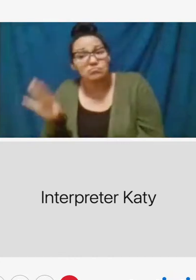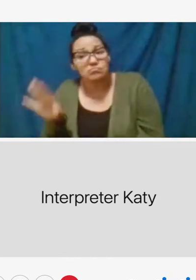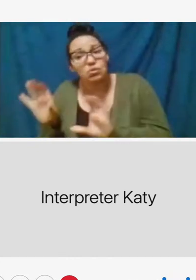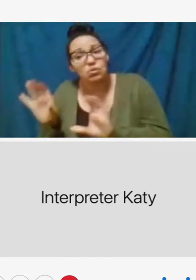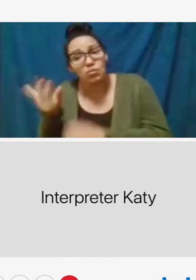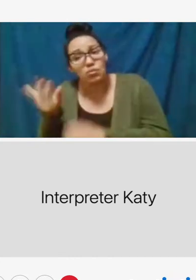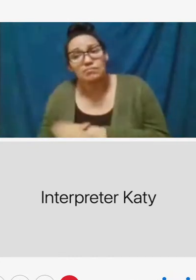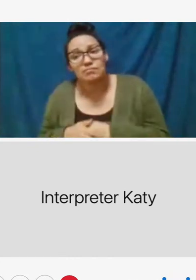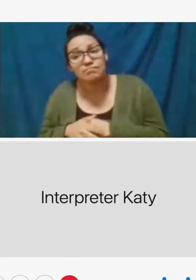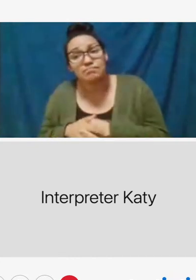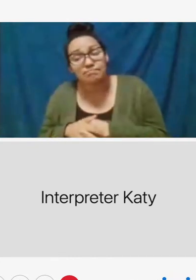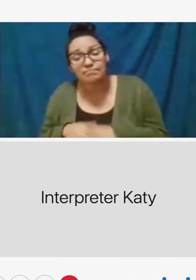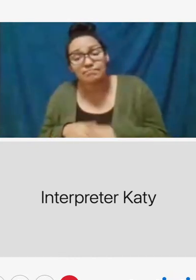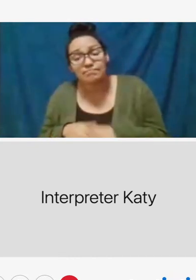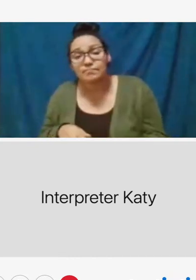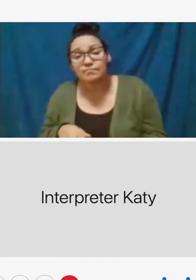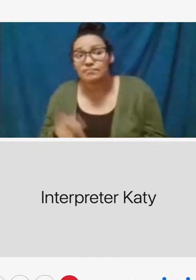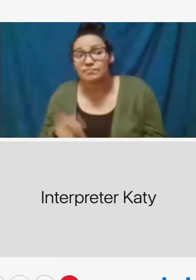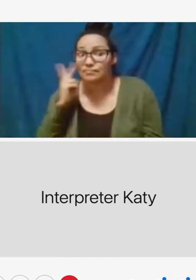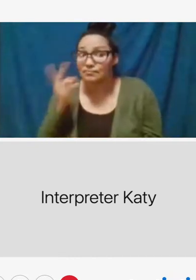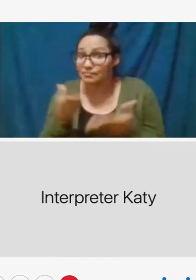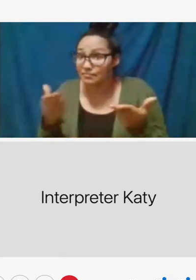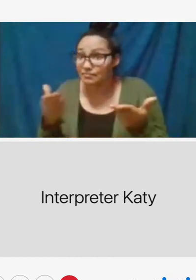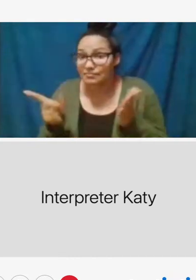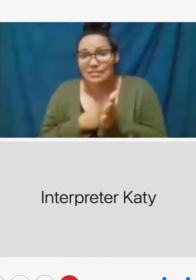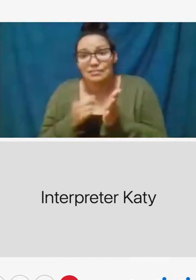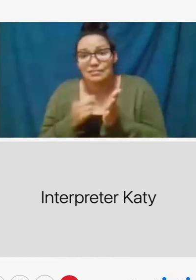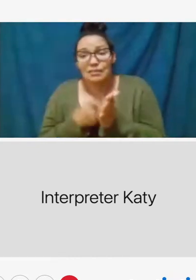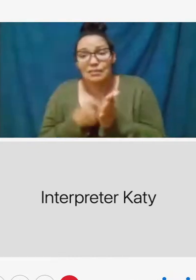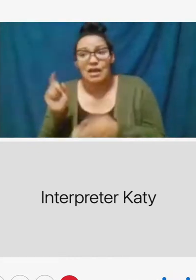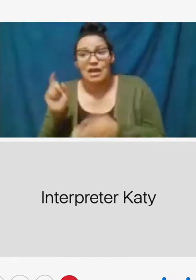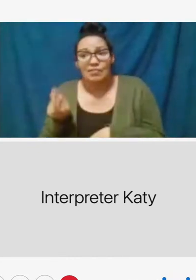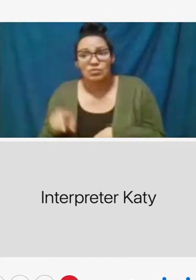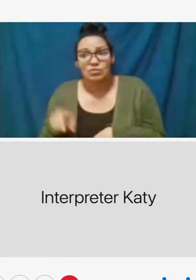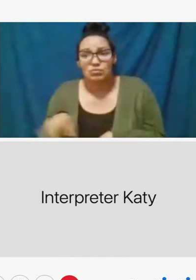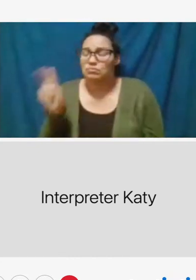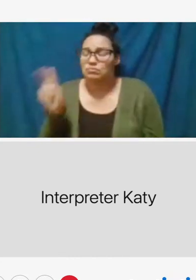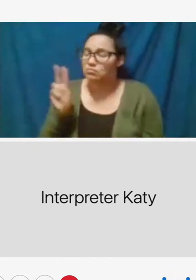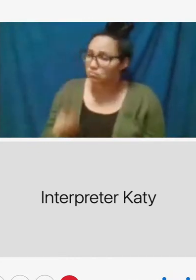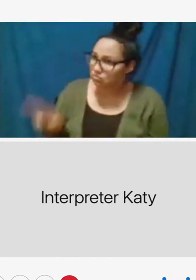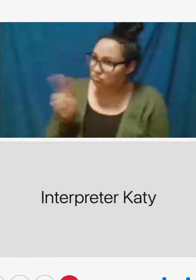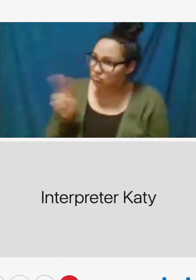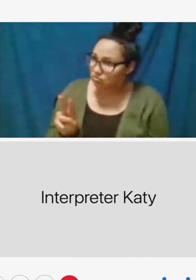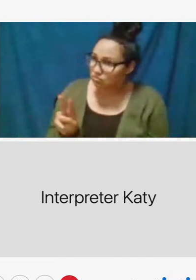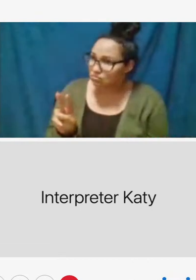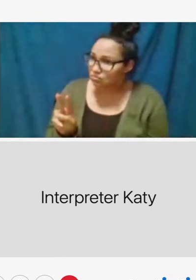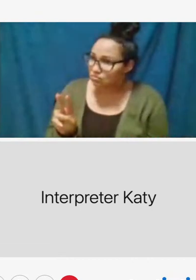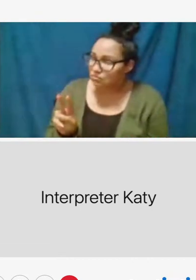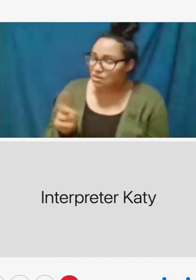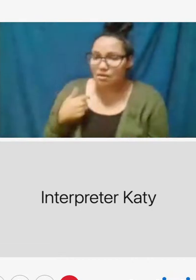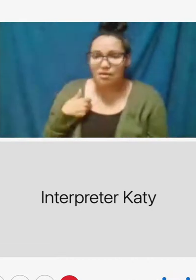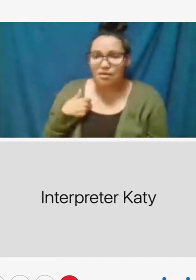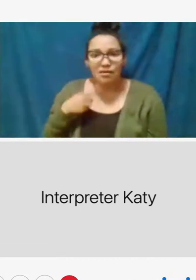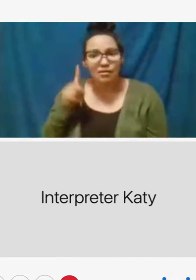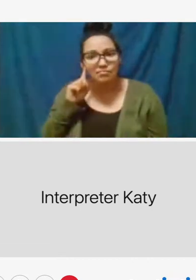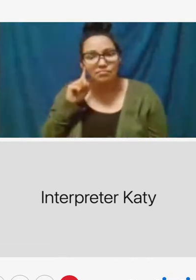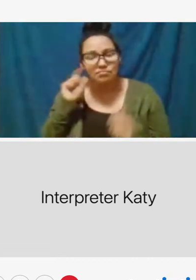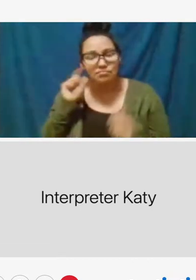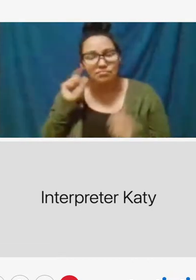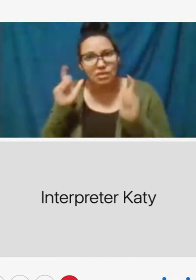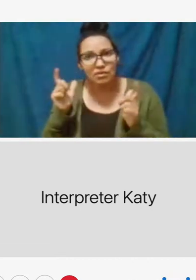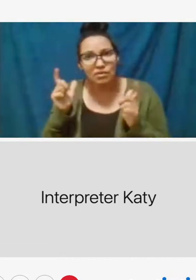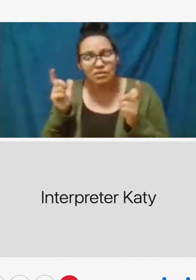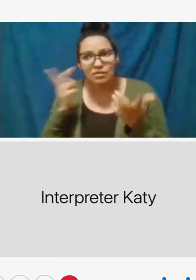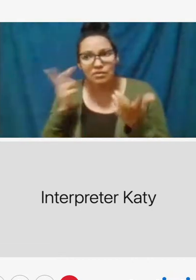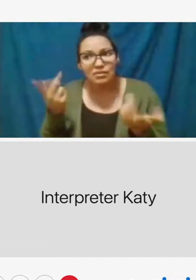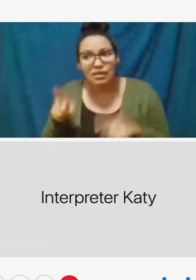things I sometimes have to look at people and uh I'm amazed to see some of the things that happened u-turns illegal